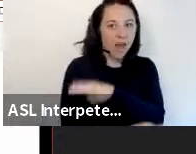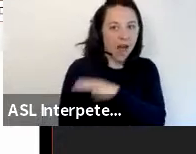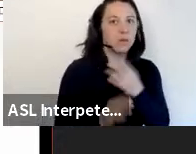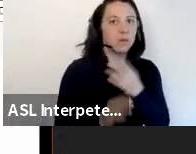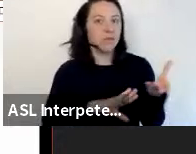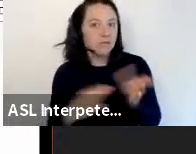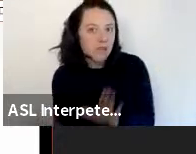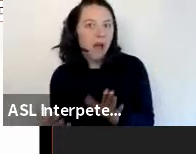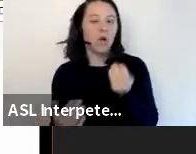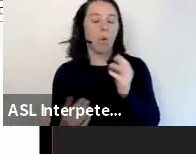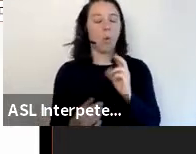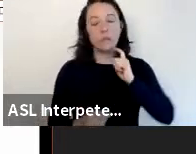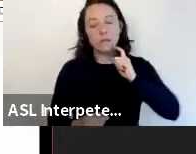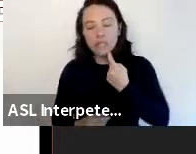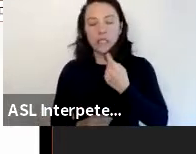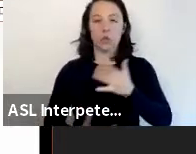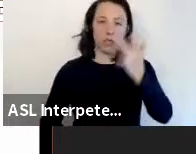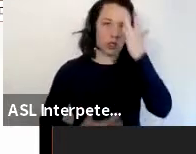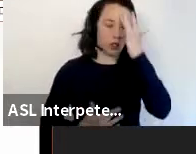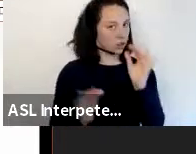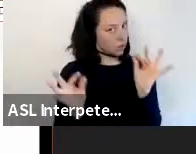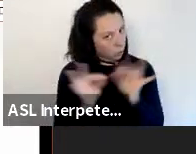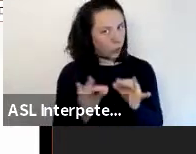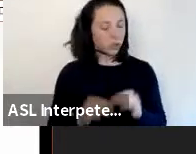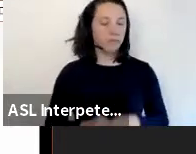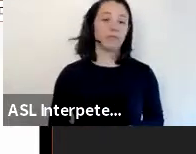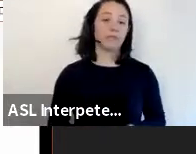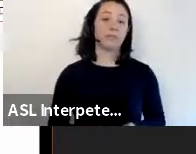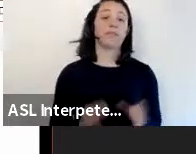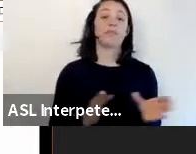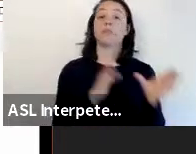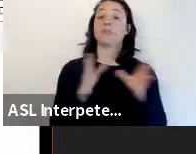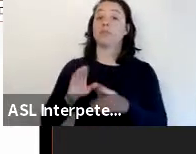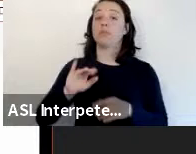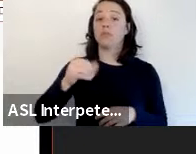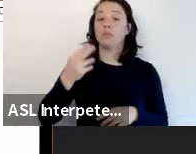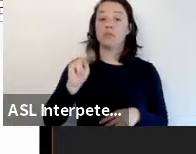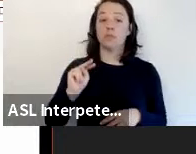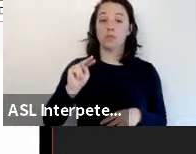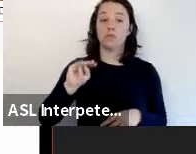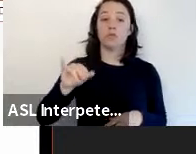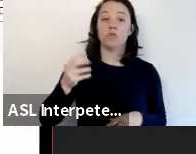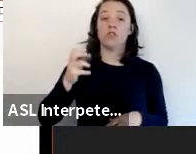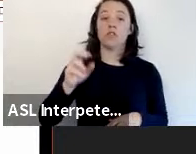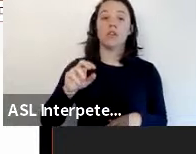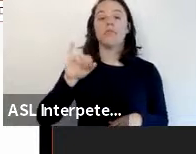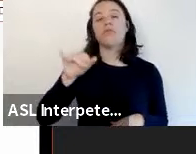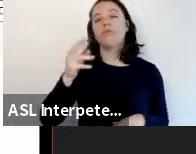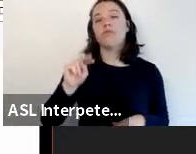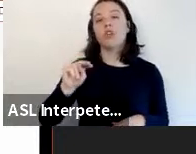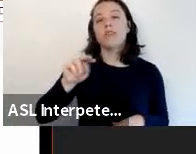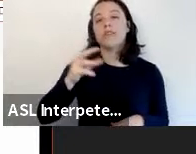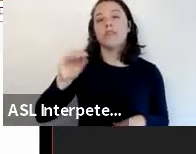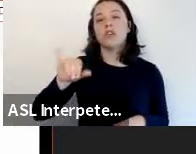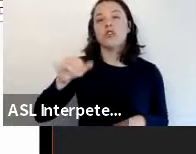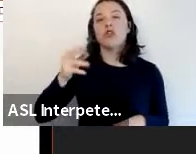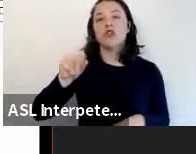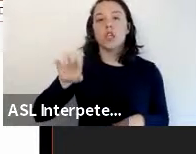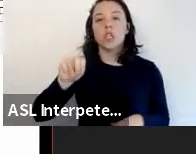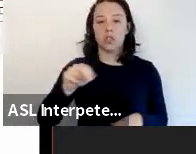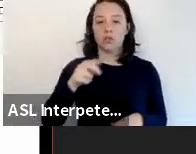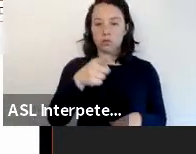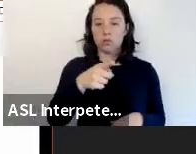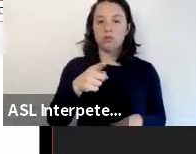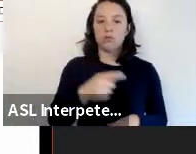Switching gears to the Johnson & Johnson, also called Janssen vaccine. This uses a